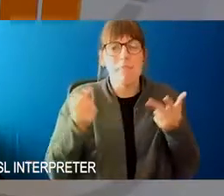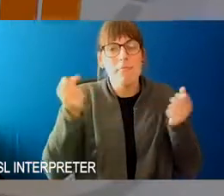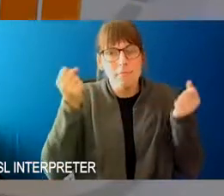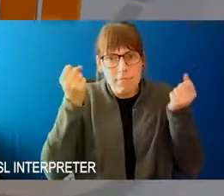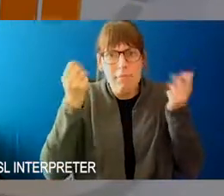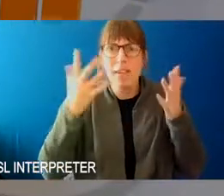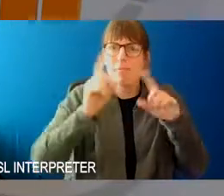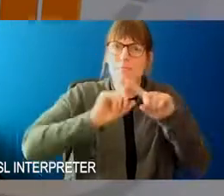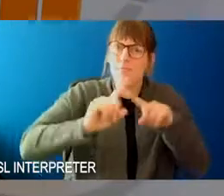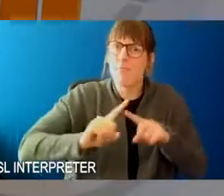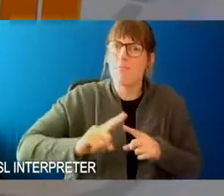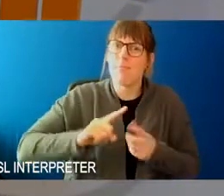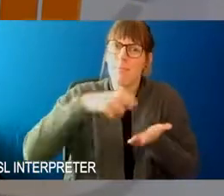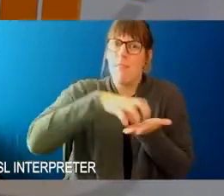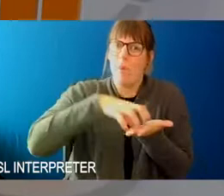a number of different